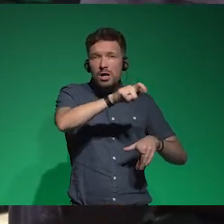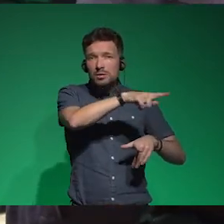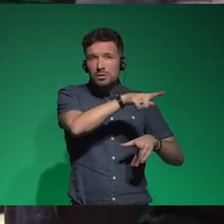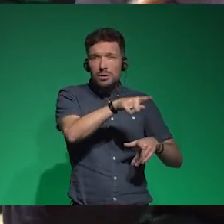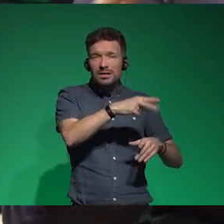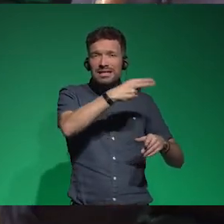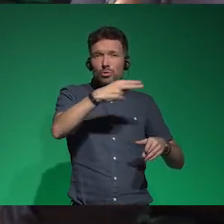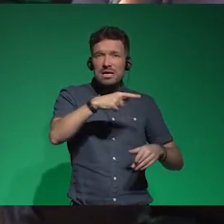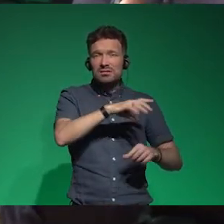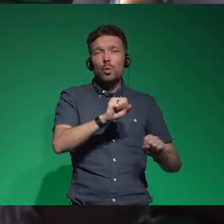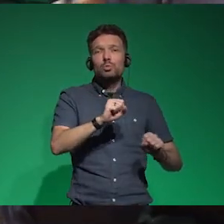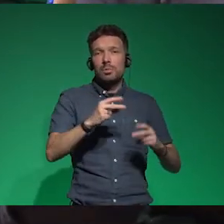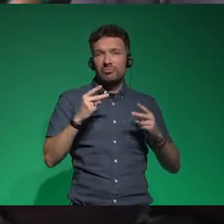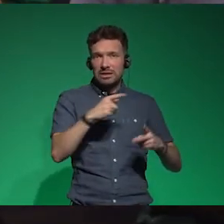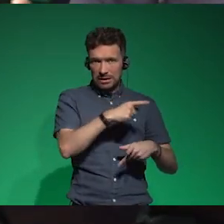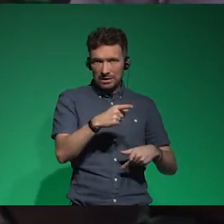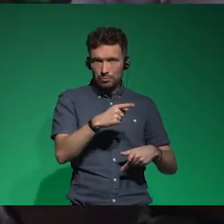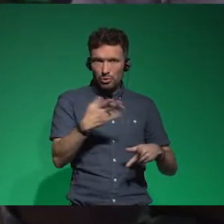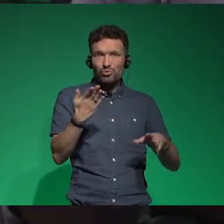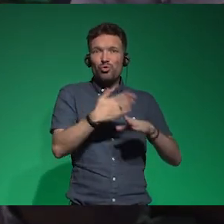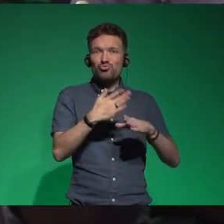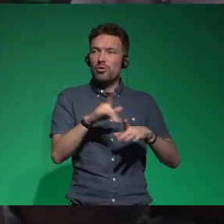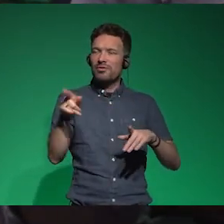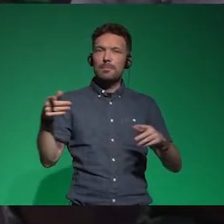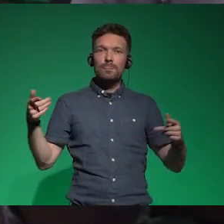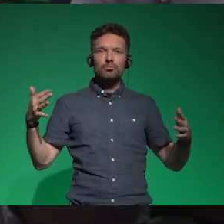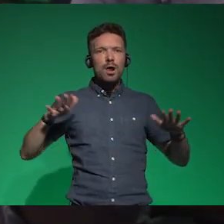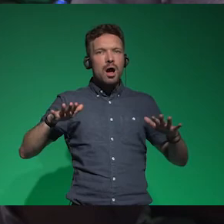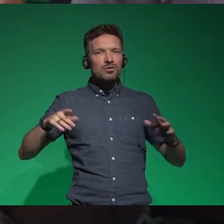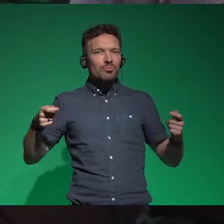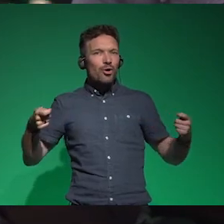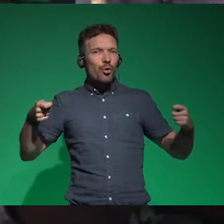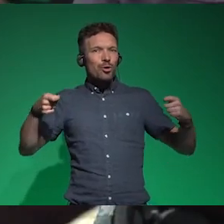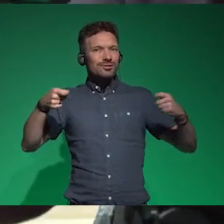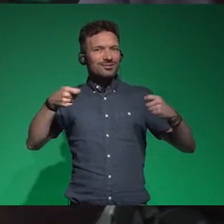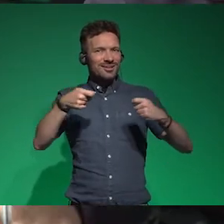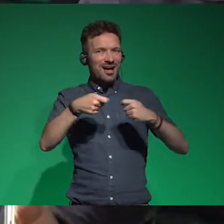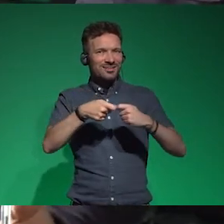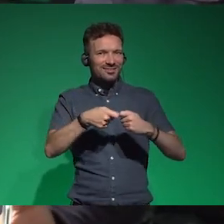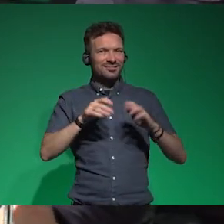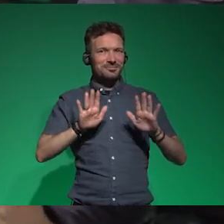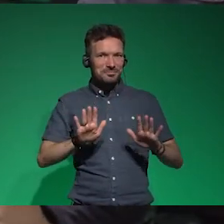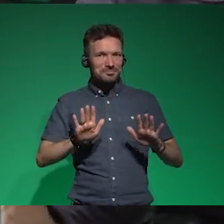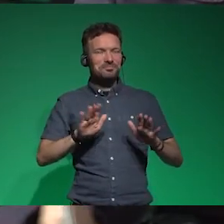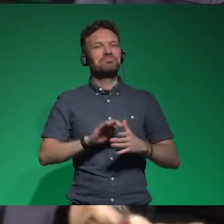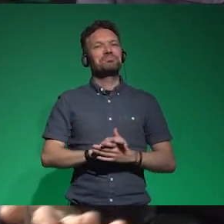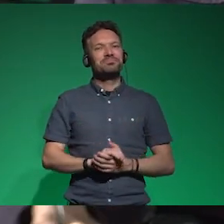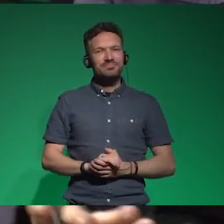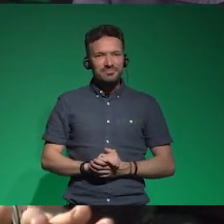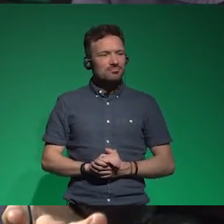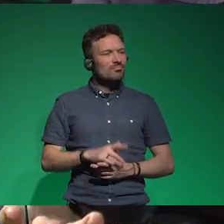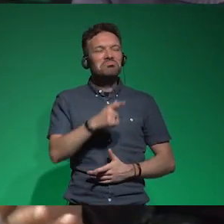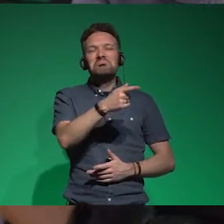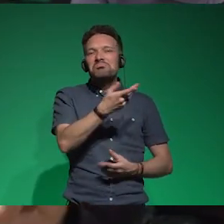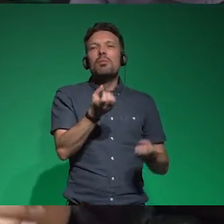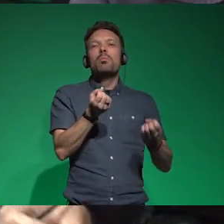that with this language we can easily connect it with whoever, even like when we go to Malaysia, who we also share the